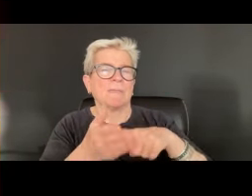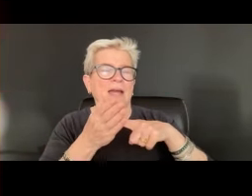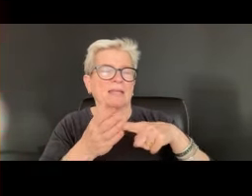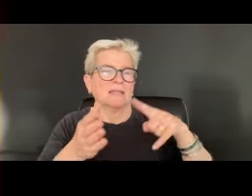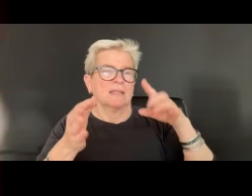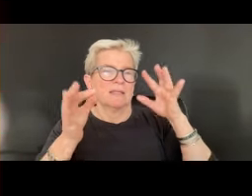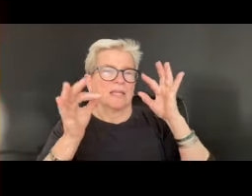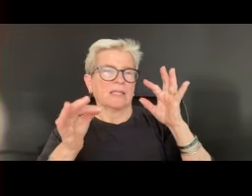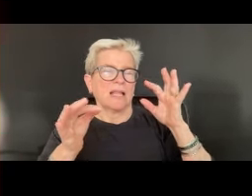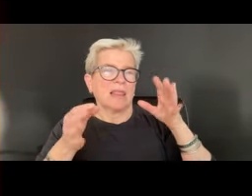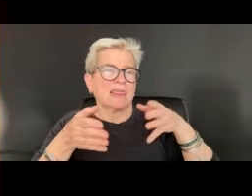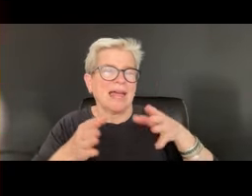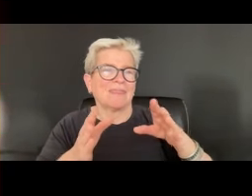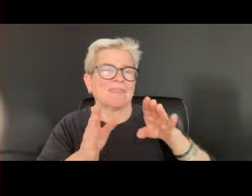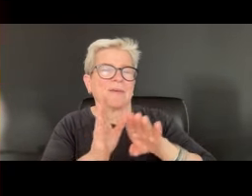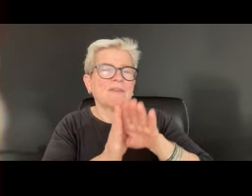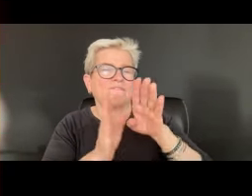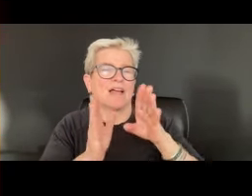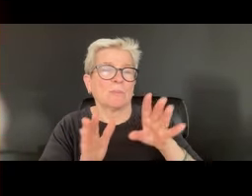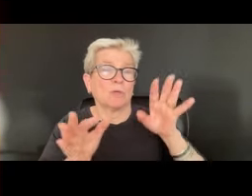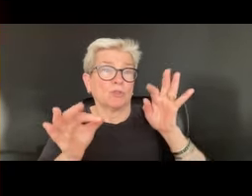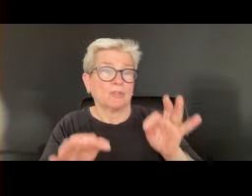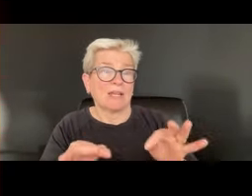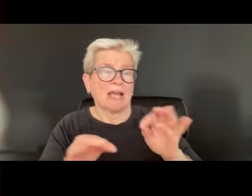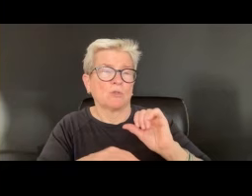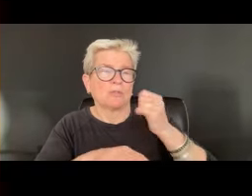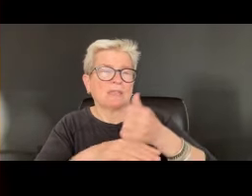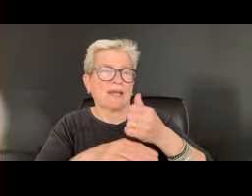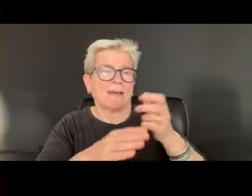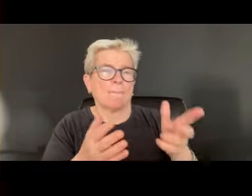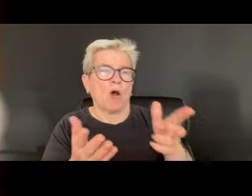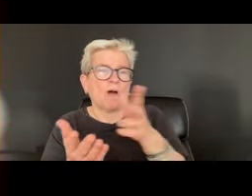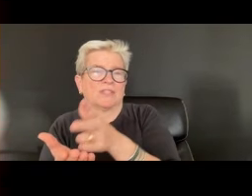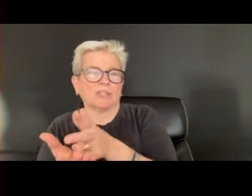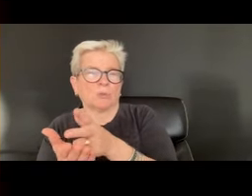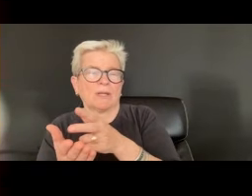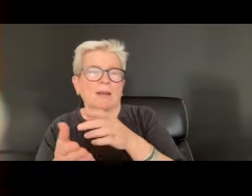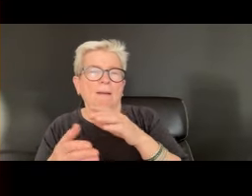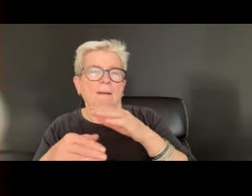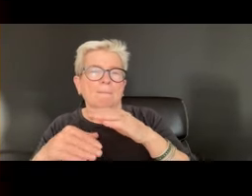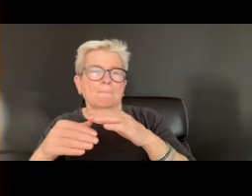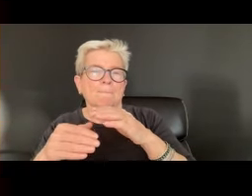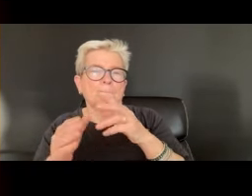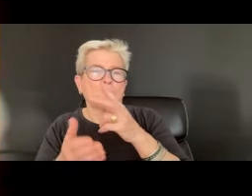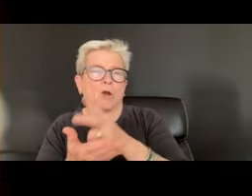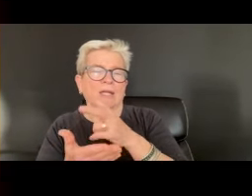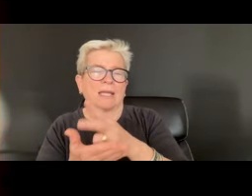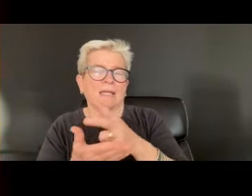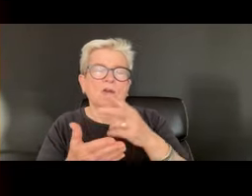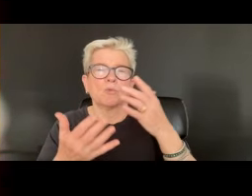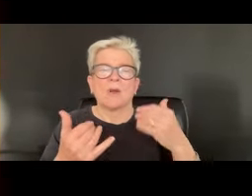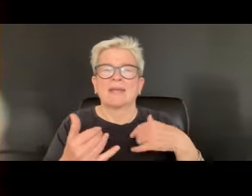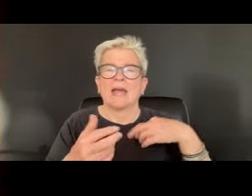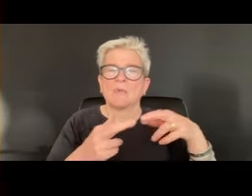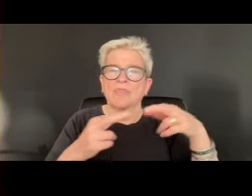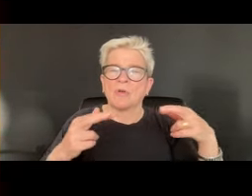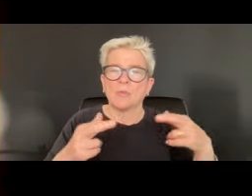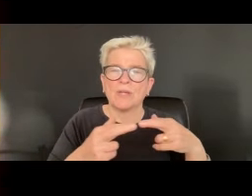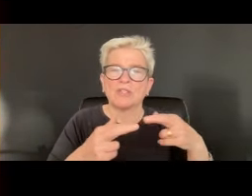parking? So today, there are no parking requirements in most of our regional and urban